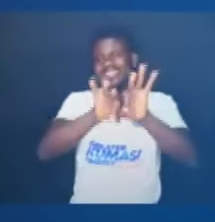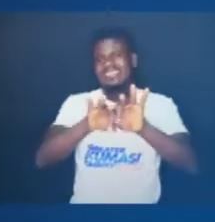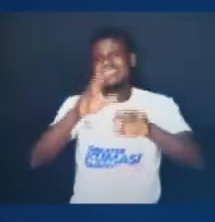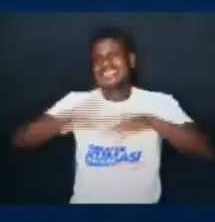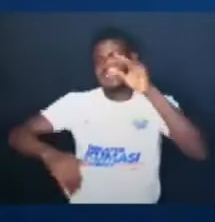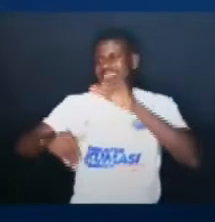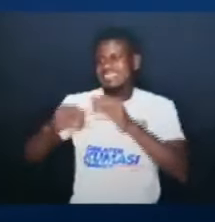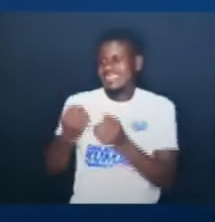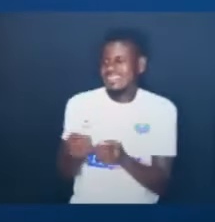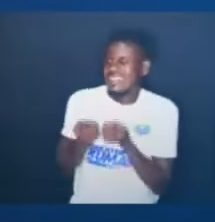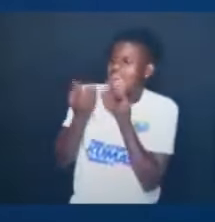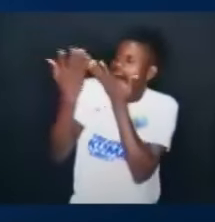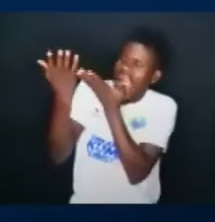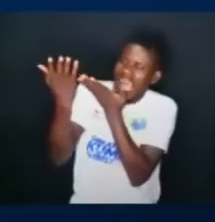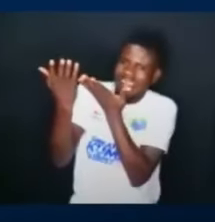sacrifice.